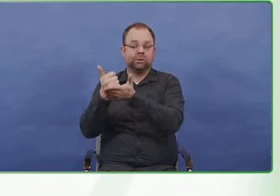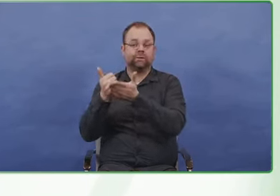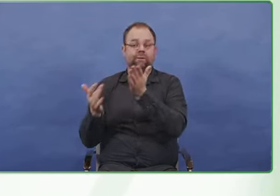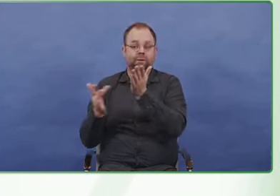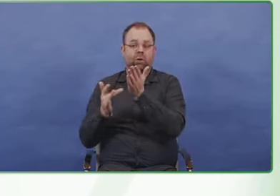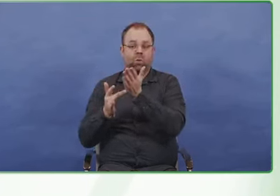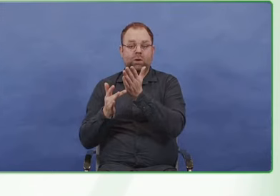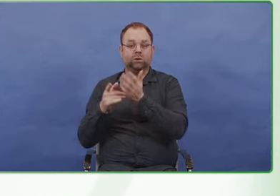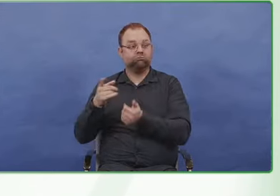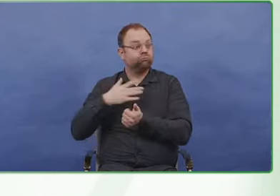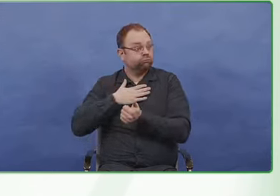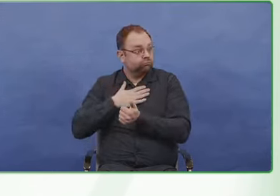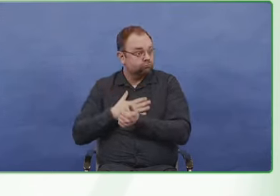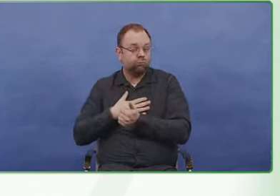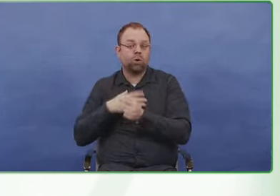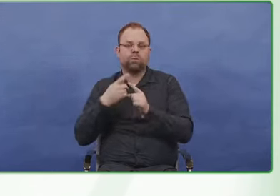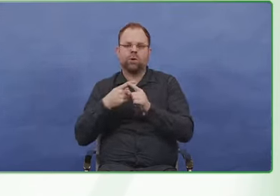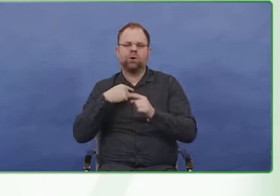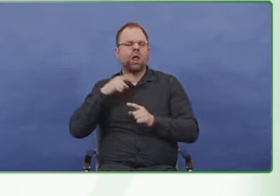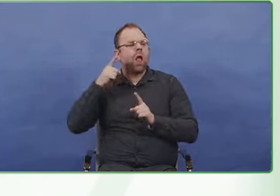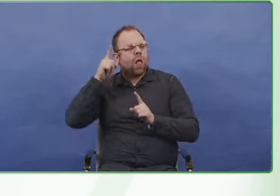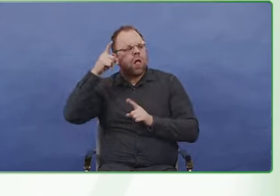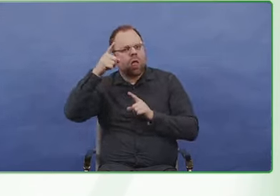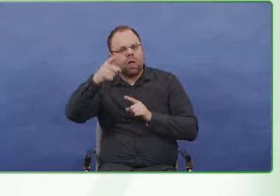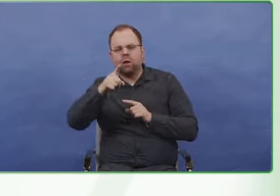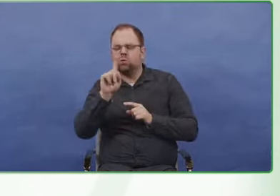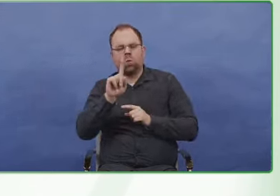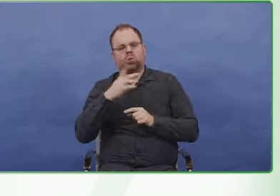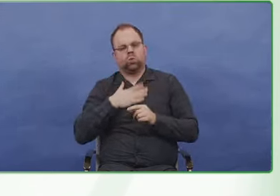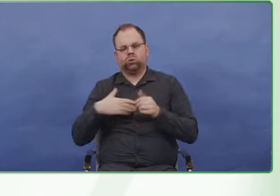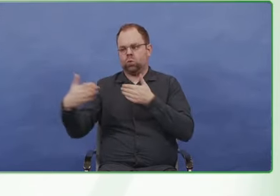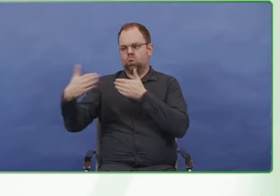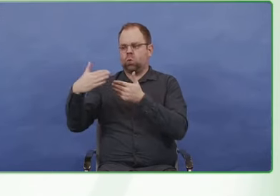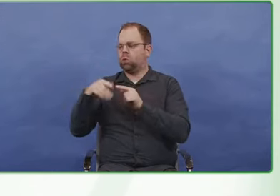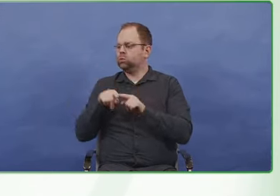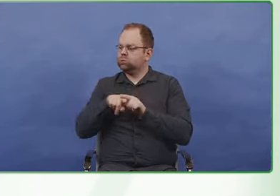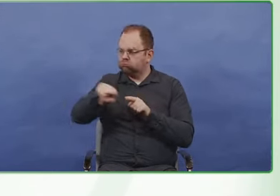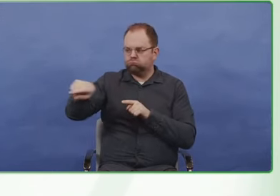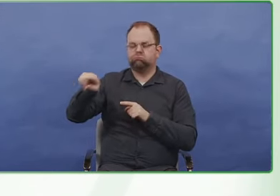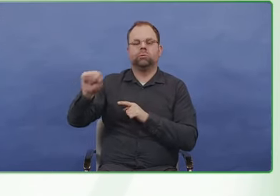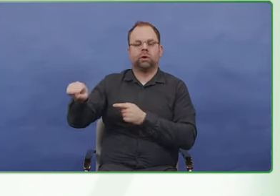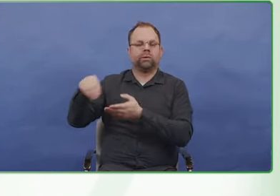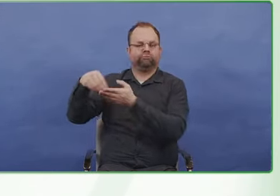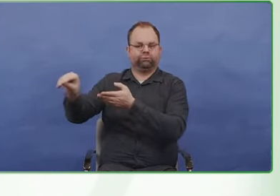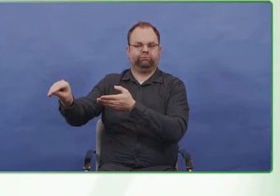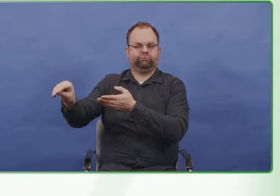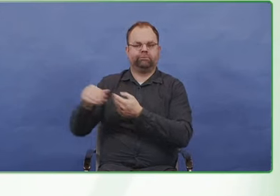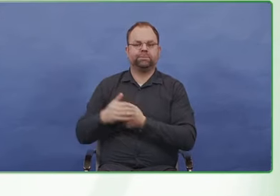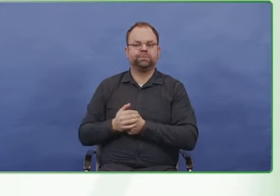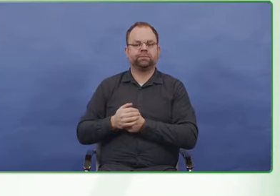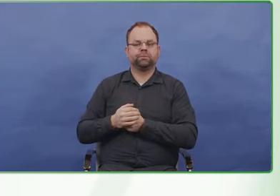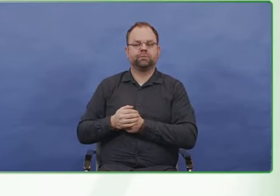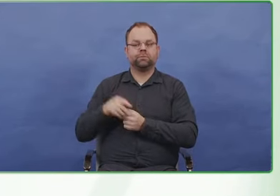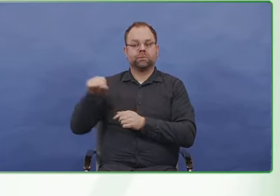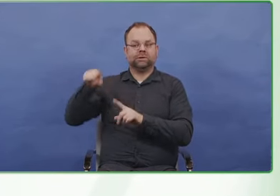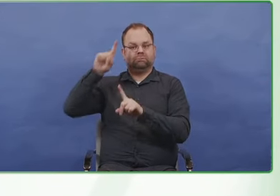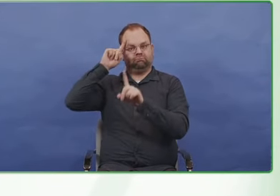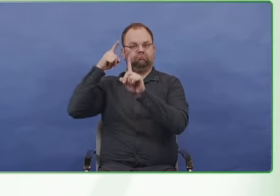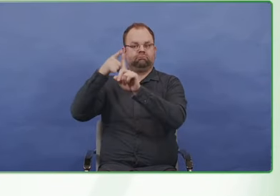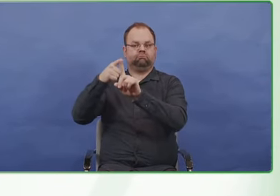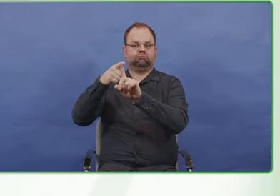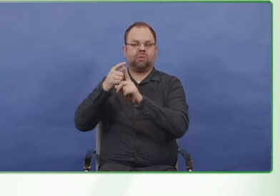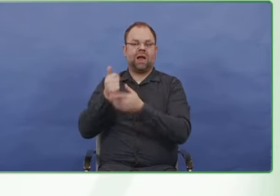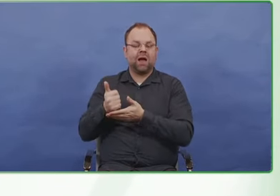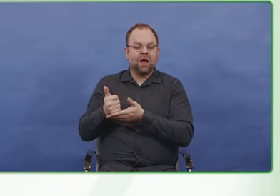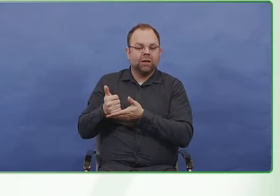innovations happening around the country with our elite educational and research and innovation institutions and startup